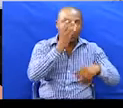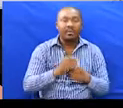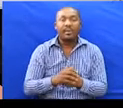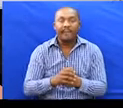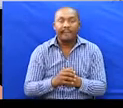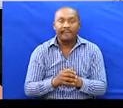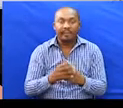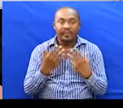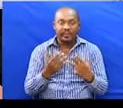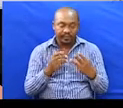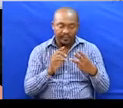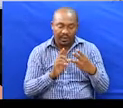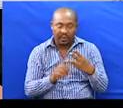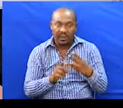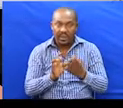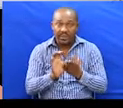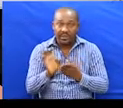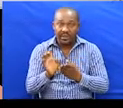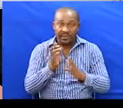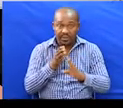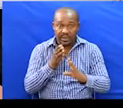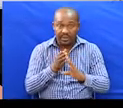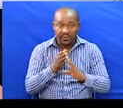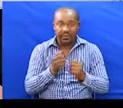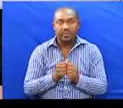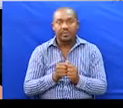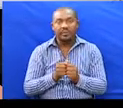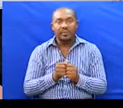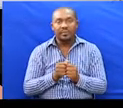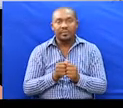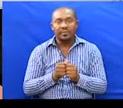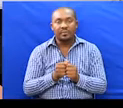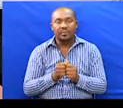The third specific objective, my dear student, is